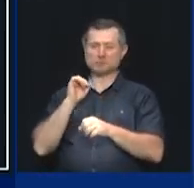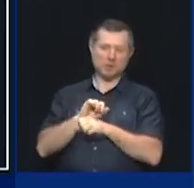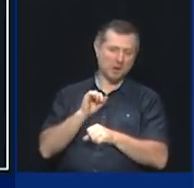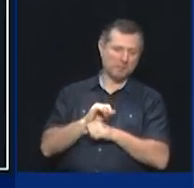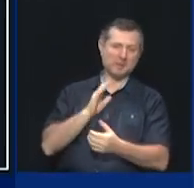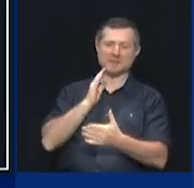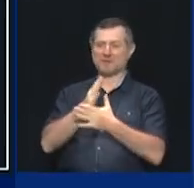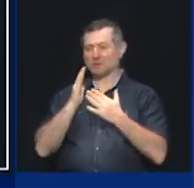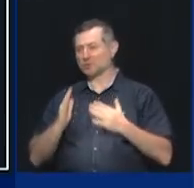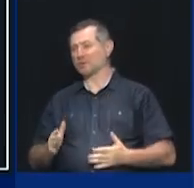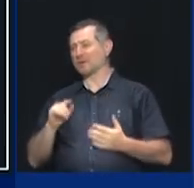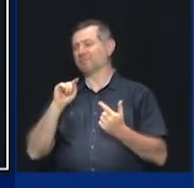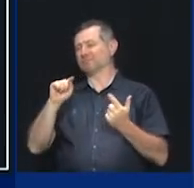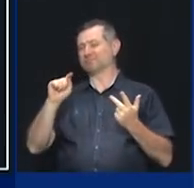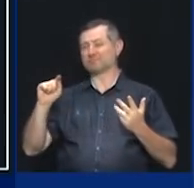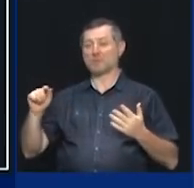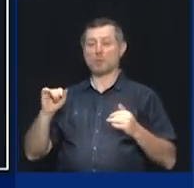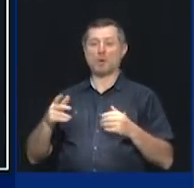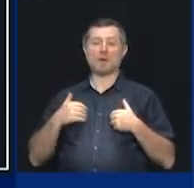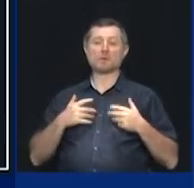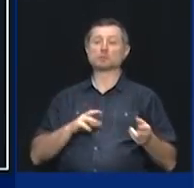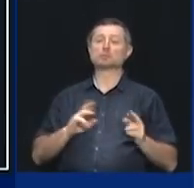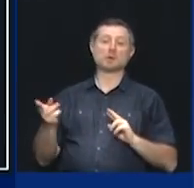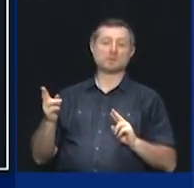it today, my friend.